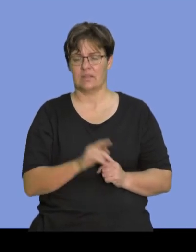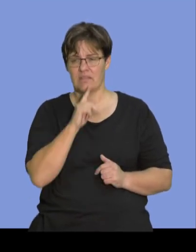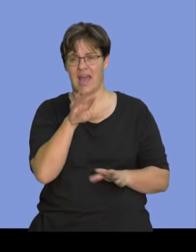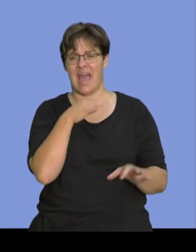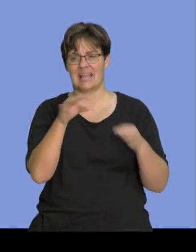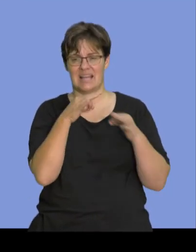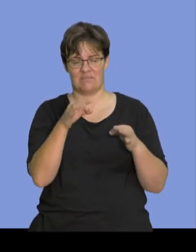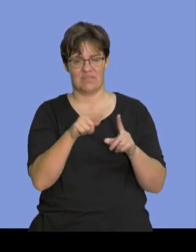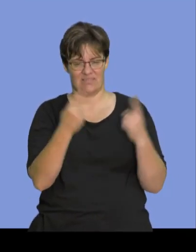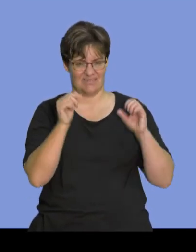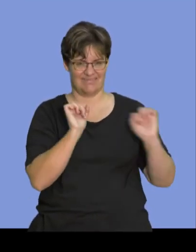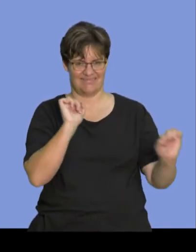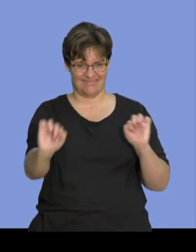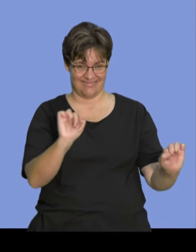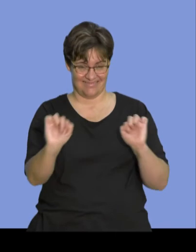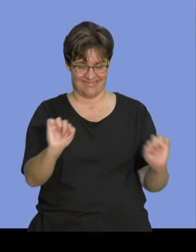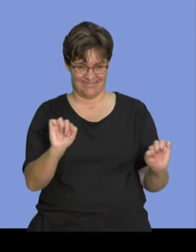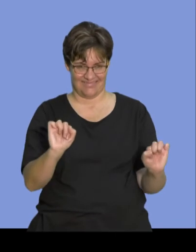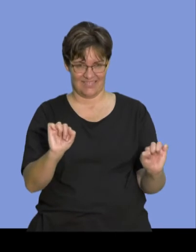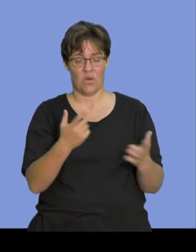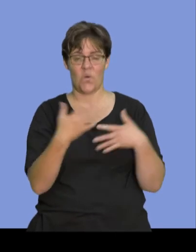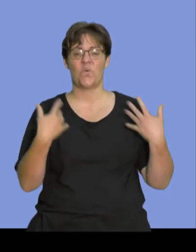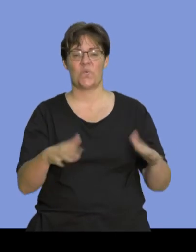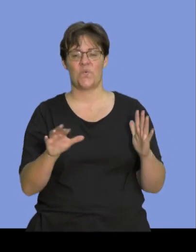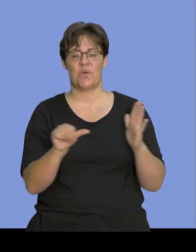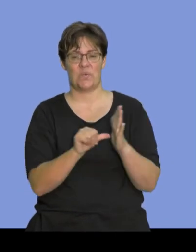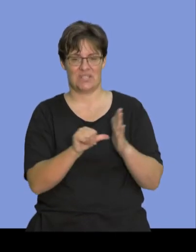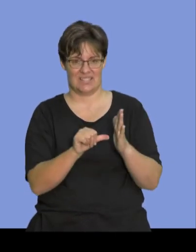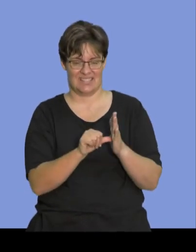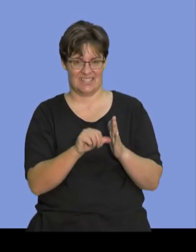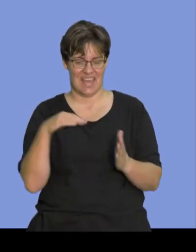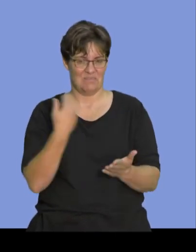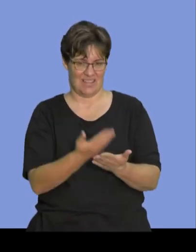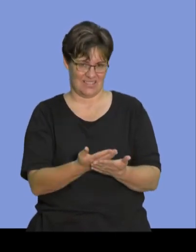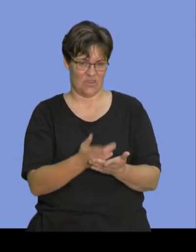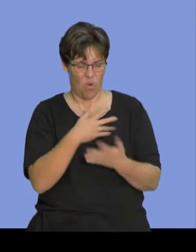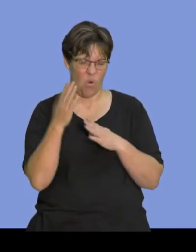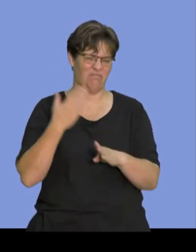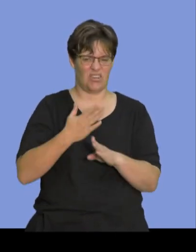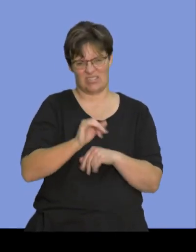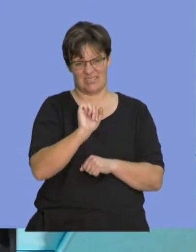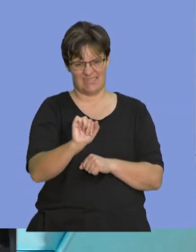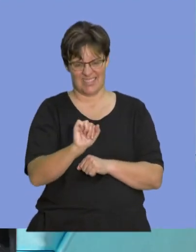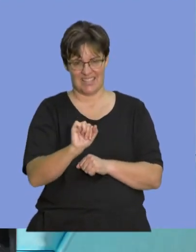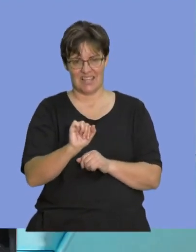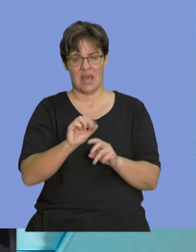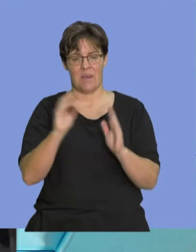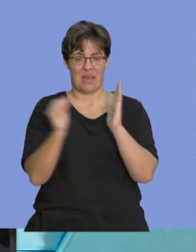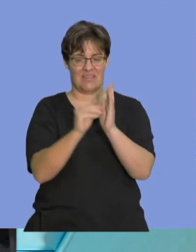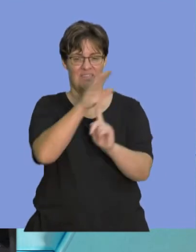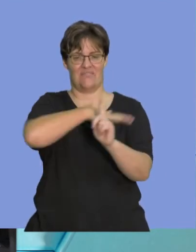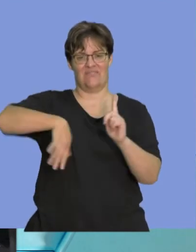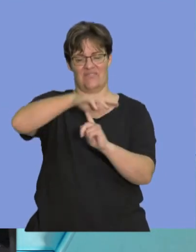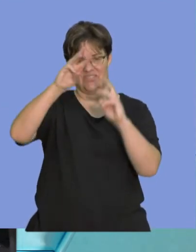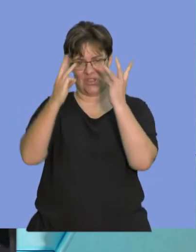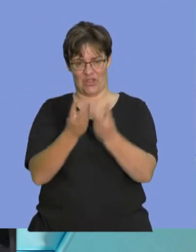So that's just the name that describes that phenomena. So these are some of the very important applications or functions